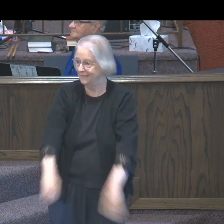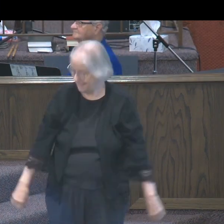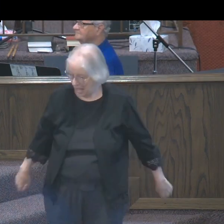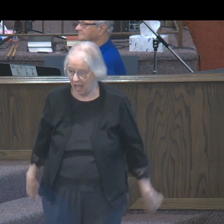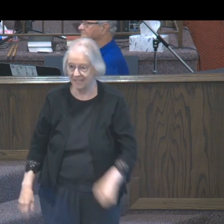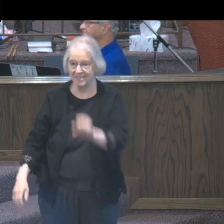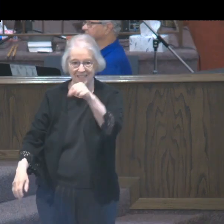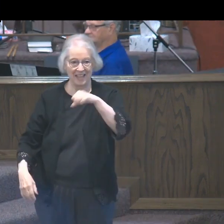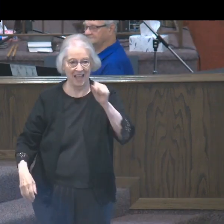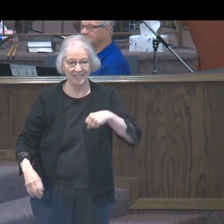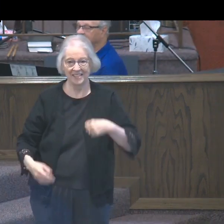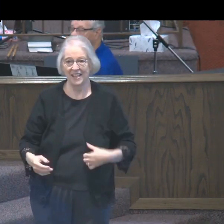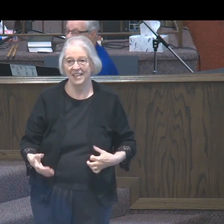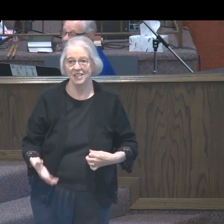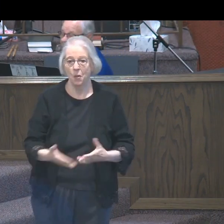to be thinking about.